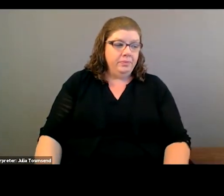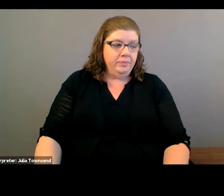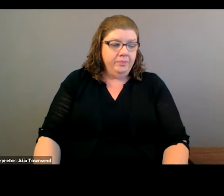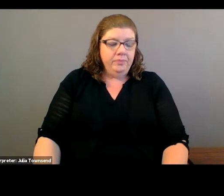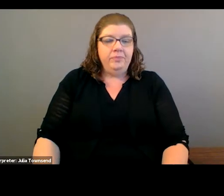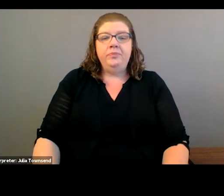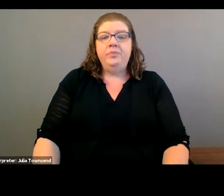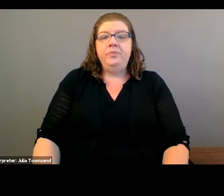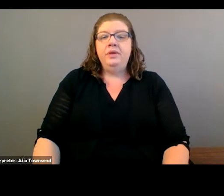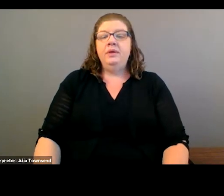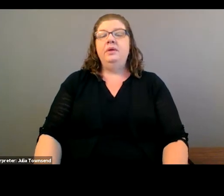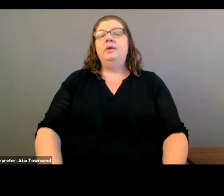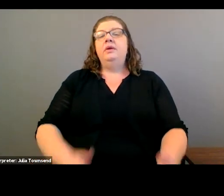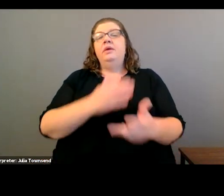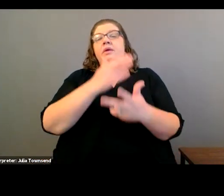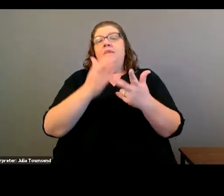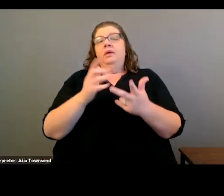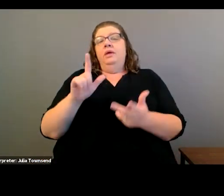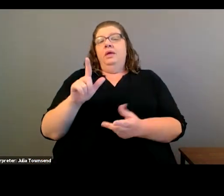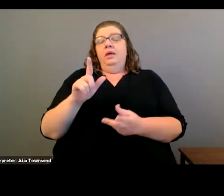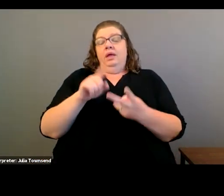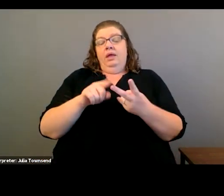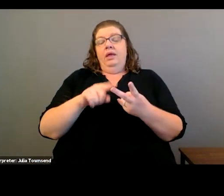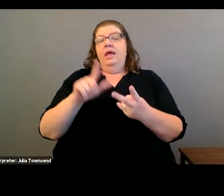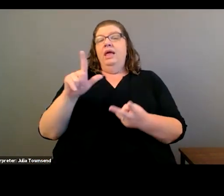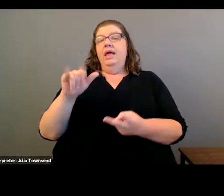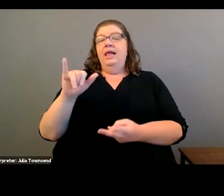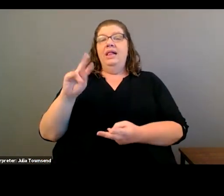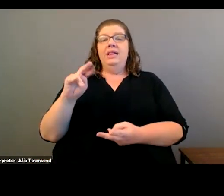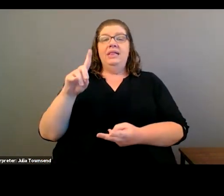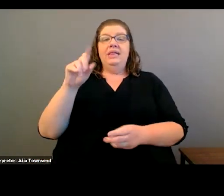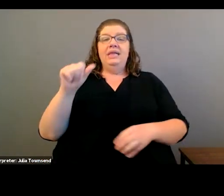Our next speaker is Linda Honckman.